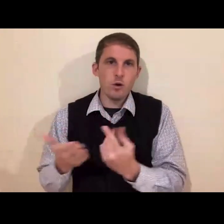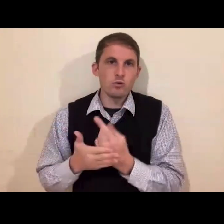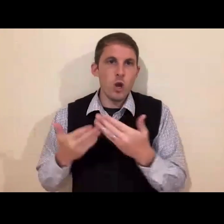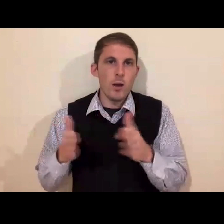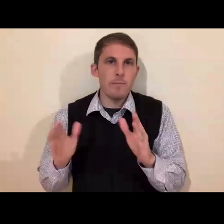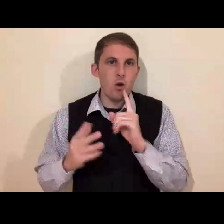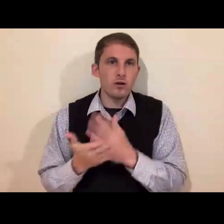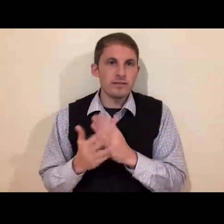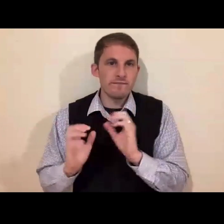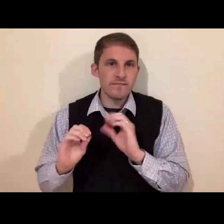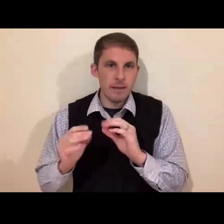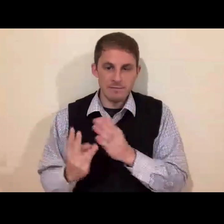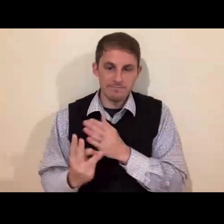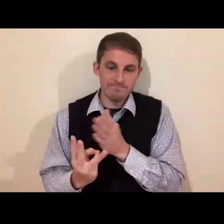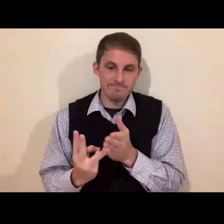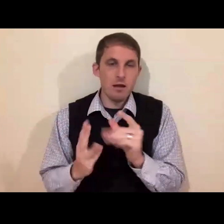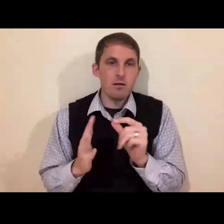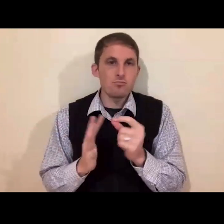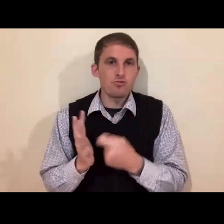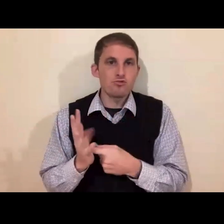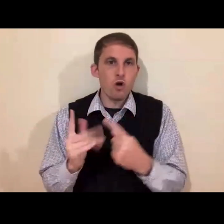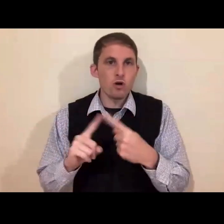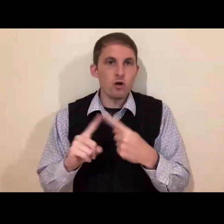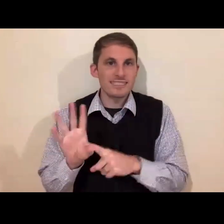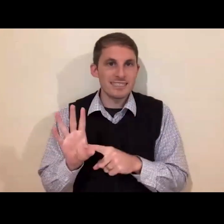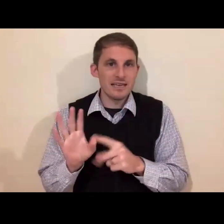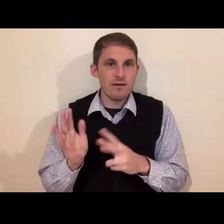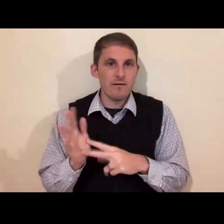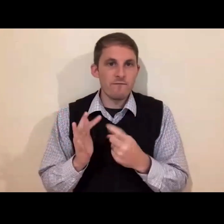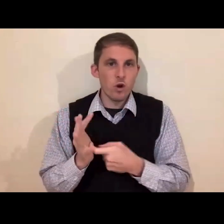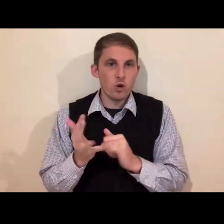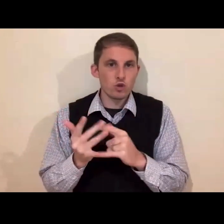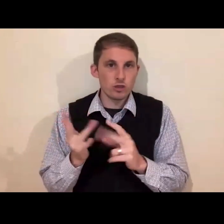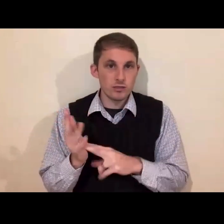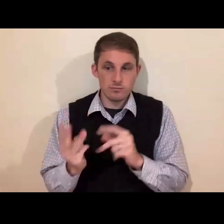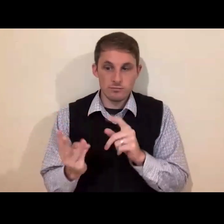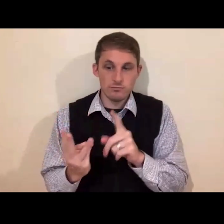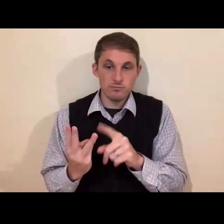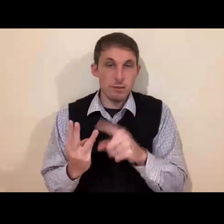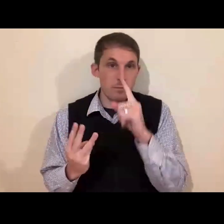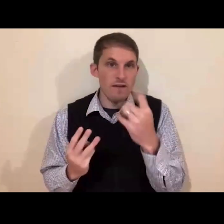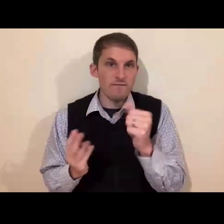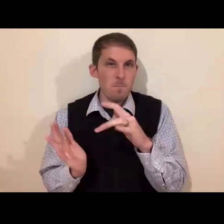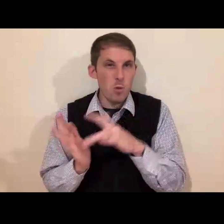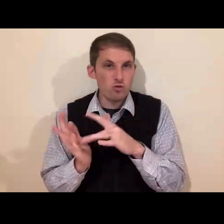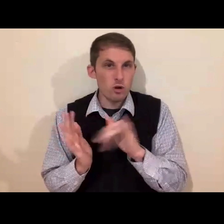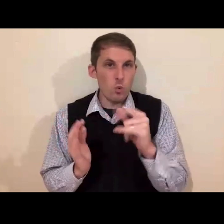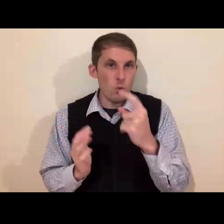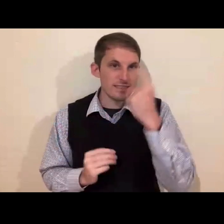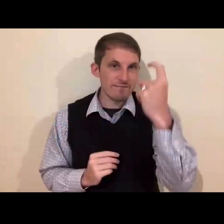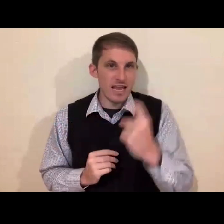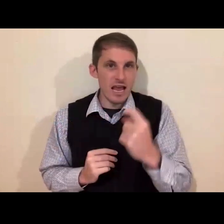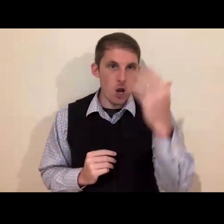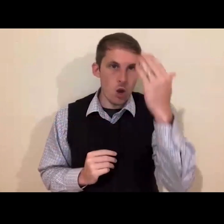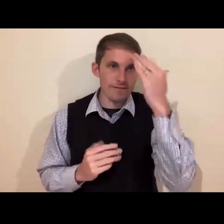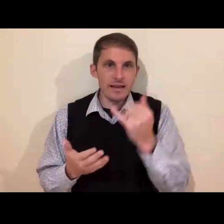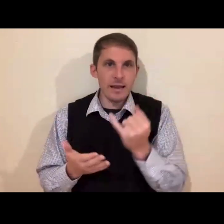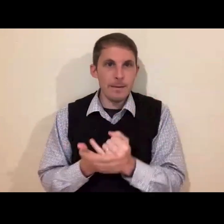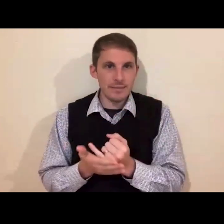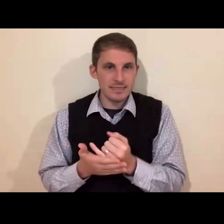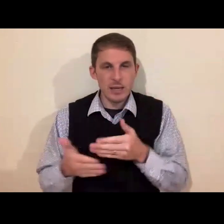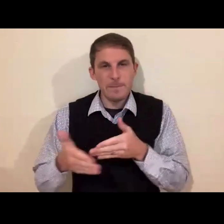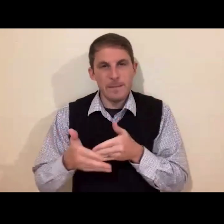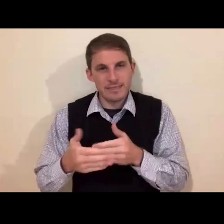proxy completion version, and this can be offered to care recipients with moderate or with severe cognitive